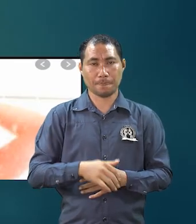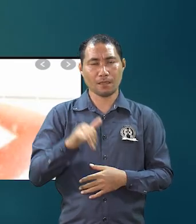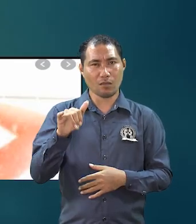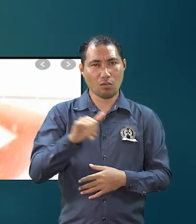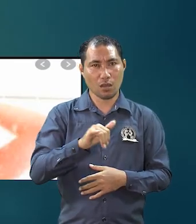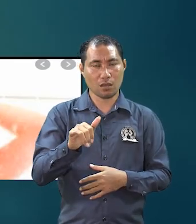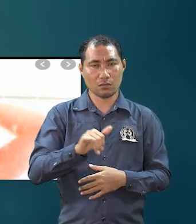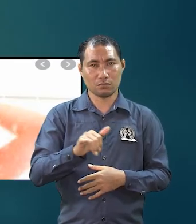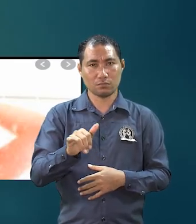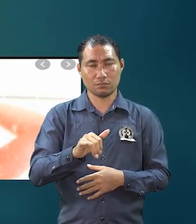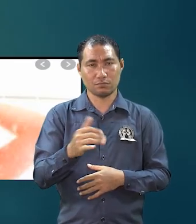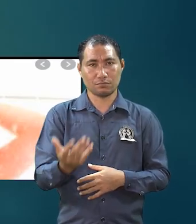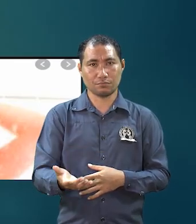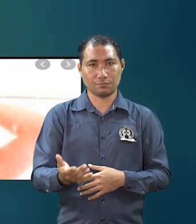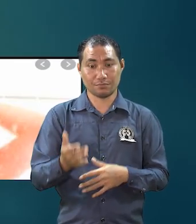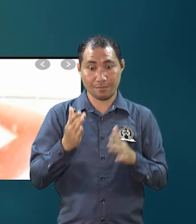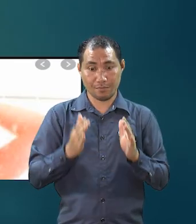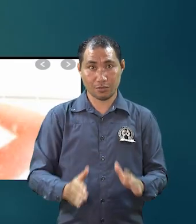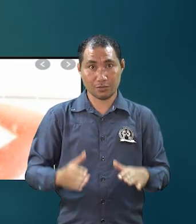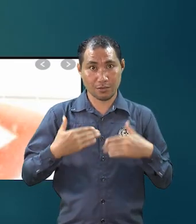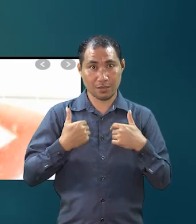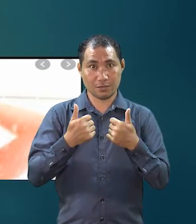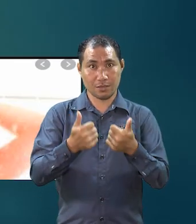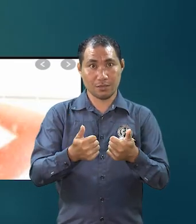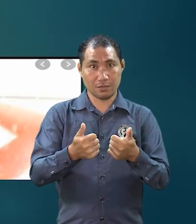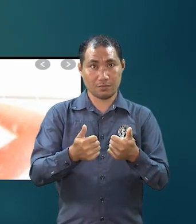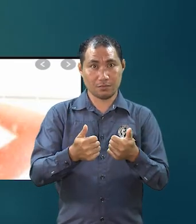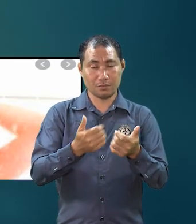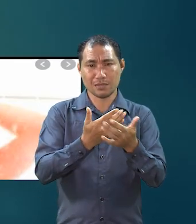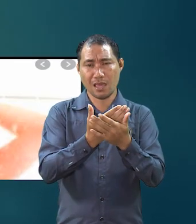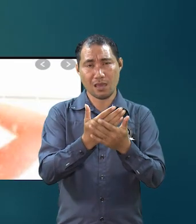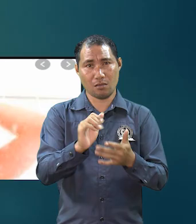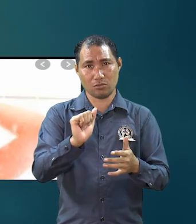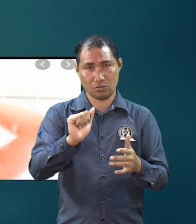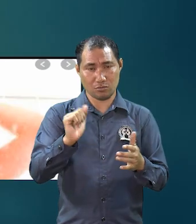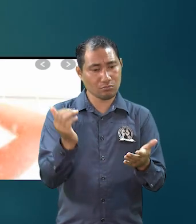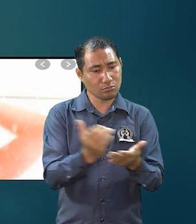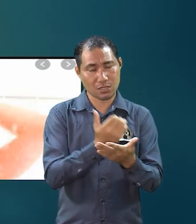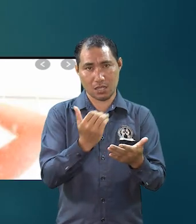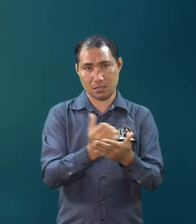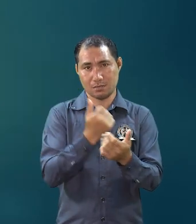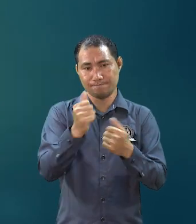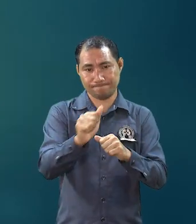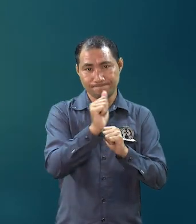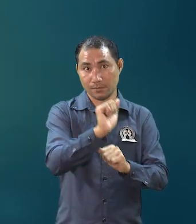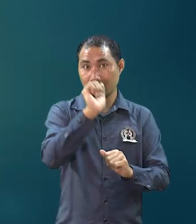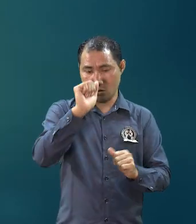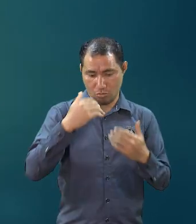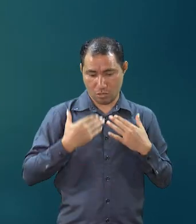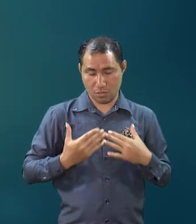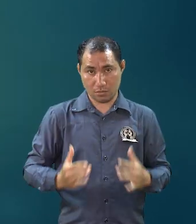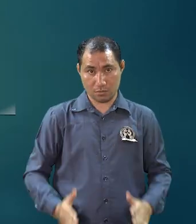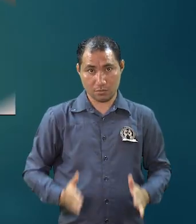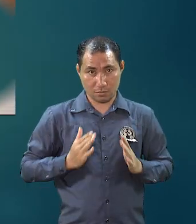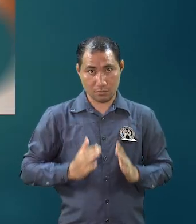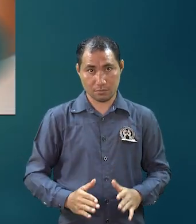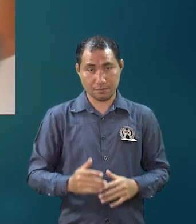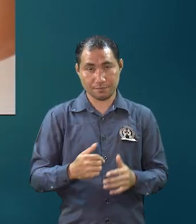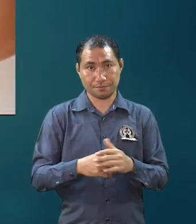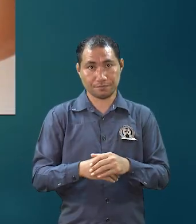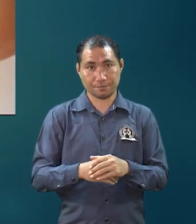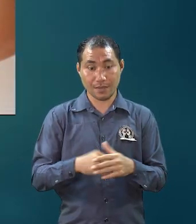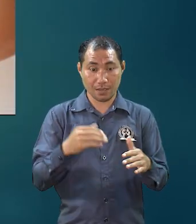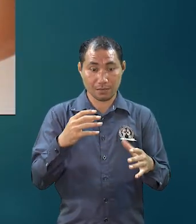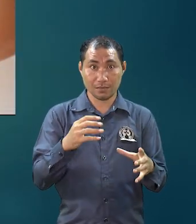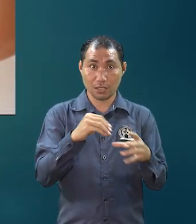Or, personal hygiene is how you care for your body, and that includes